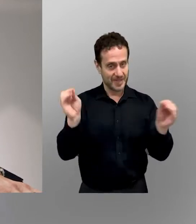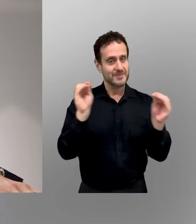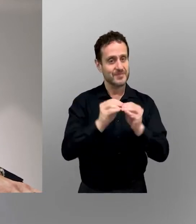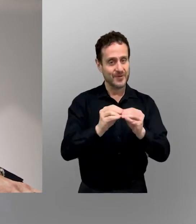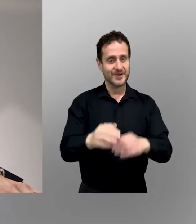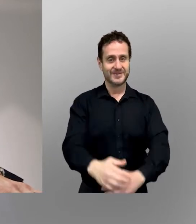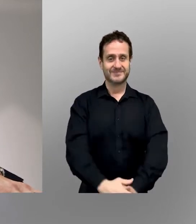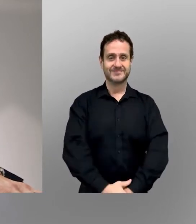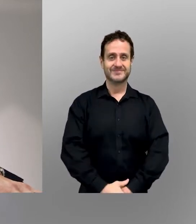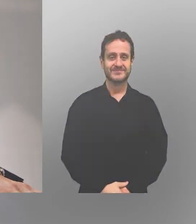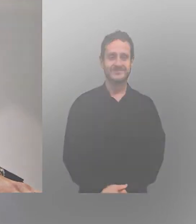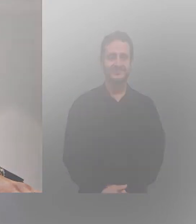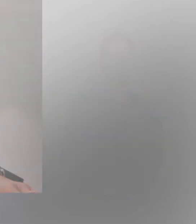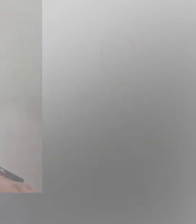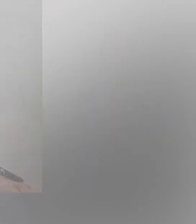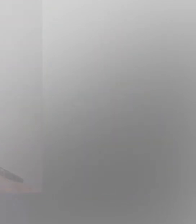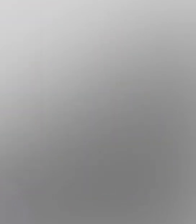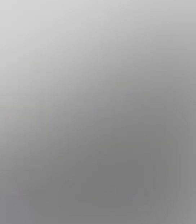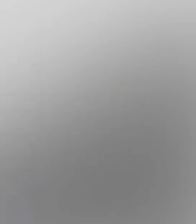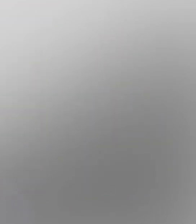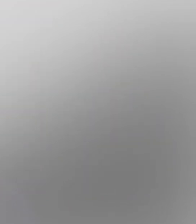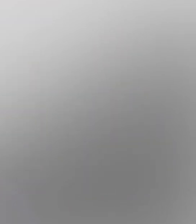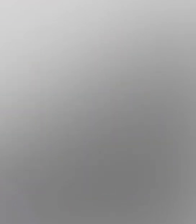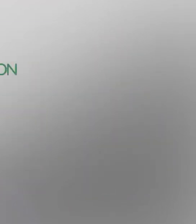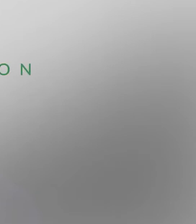tell us more.